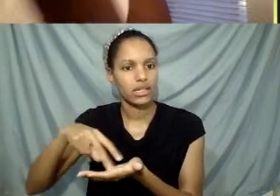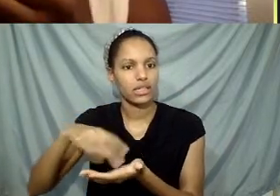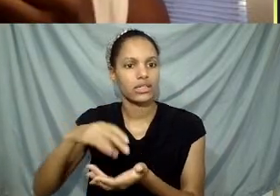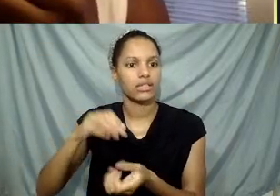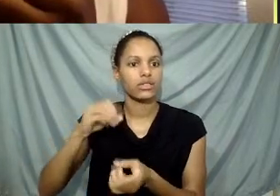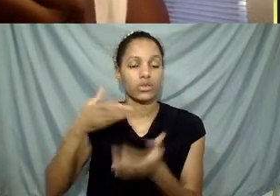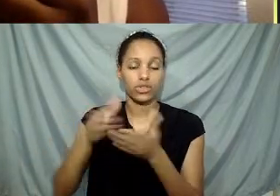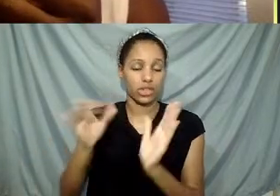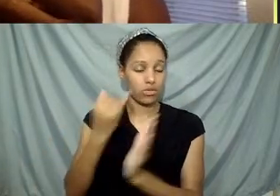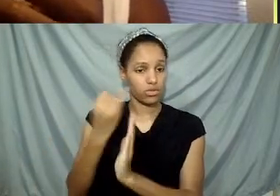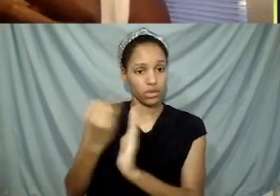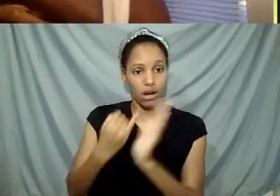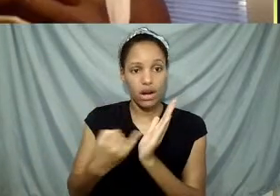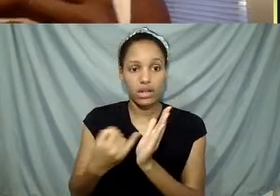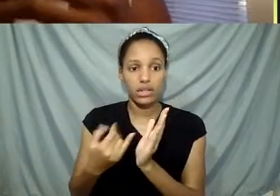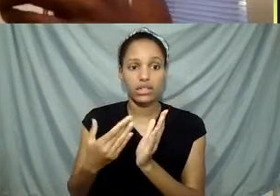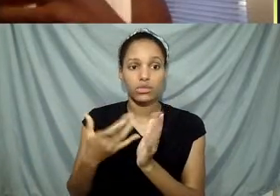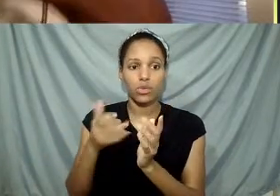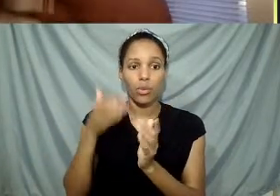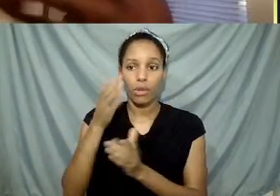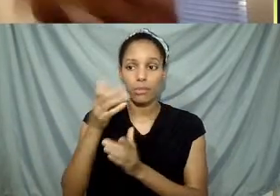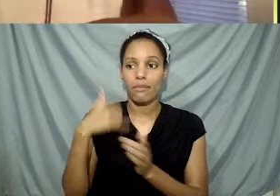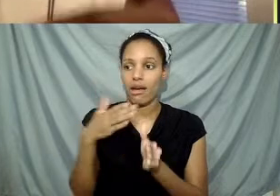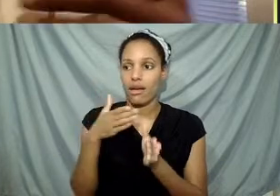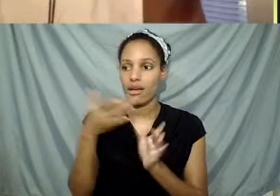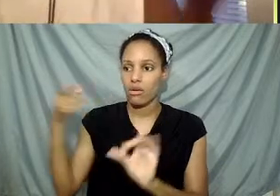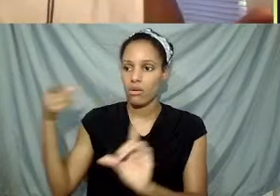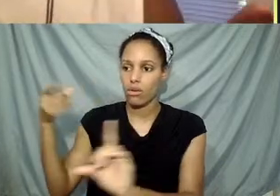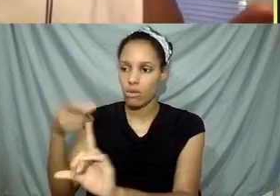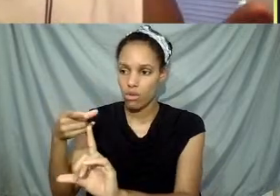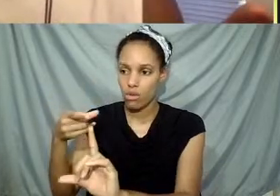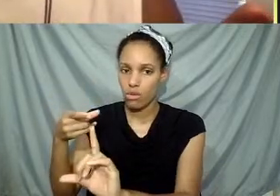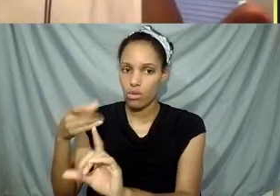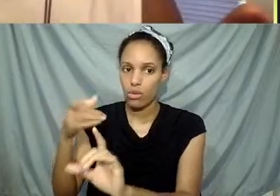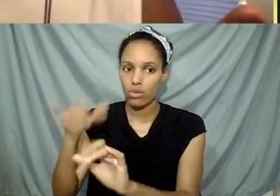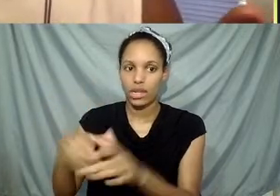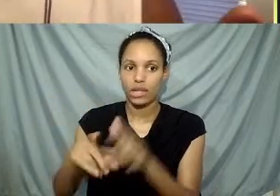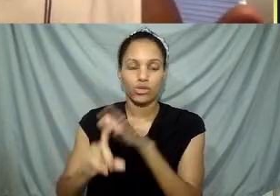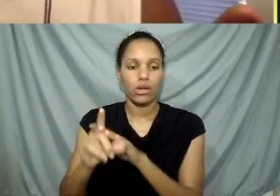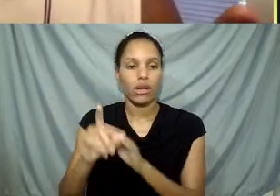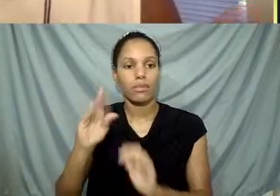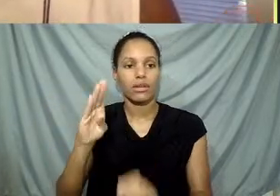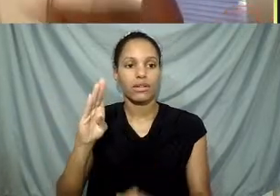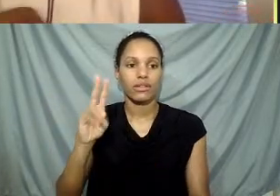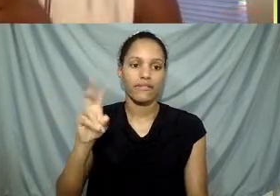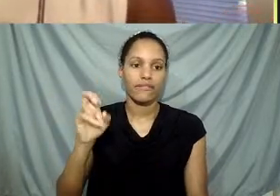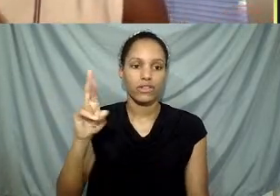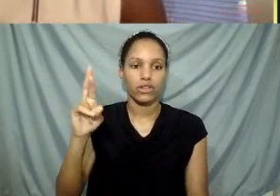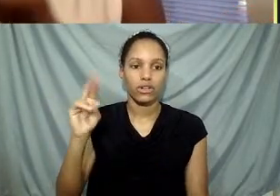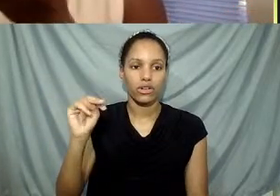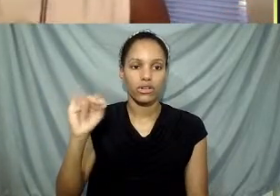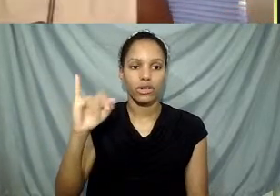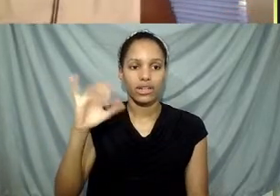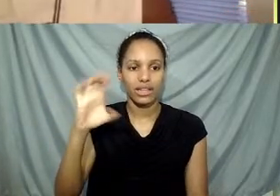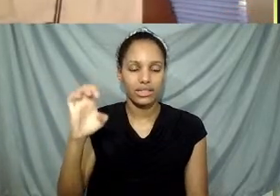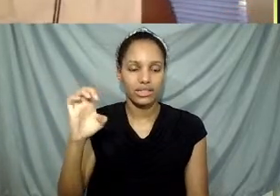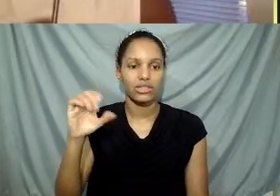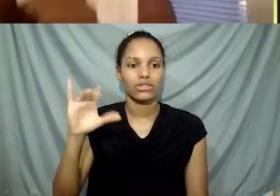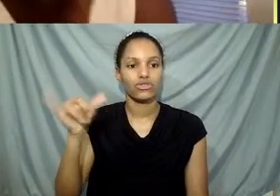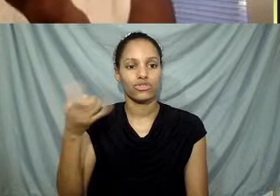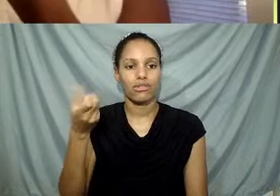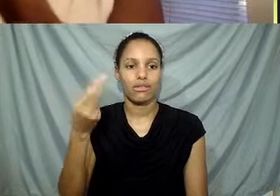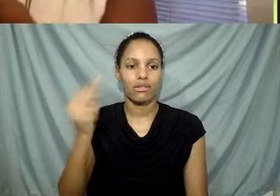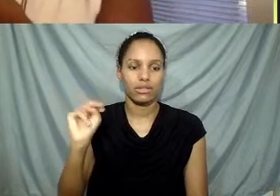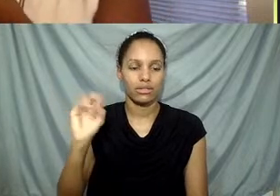and then dance was going to be my path, that I walked into Bernice Johnson Dance Studio. And I walked into Bernice Johnson Dance